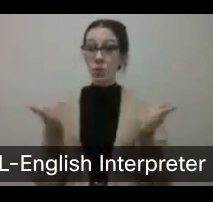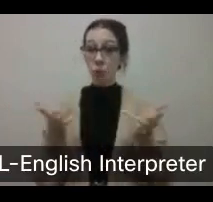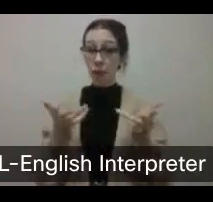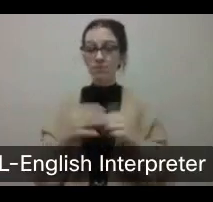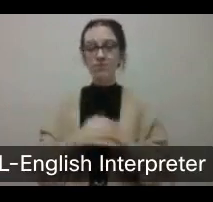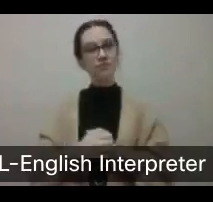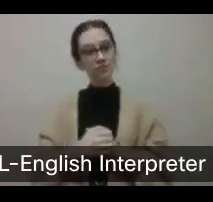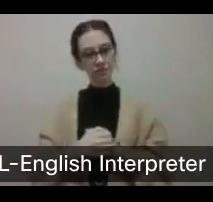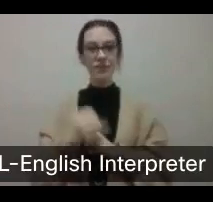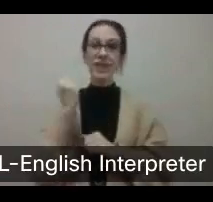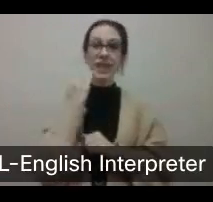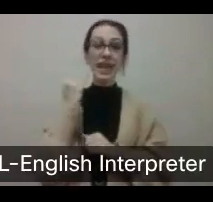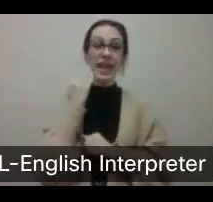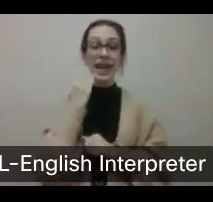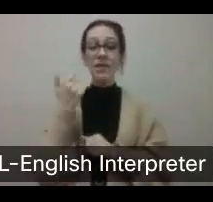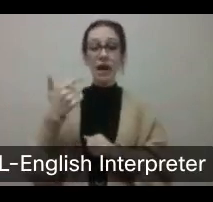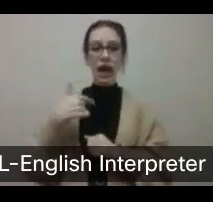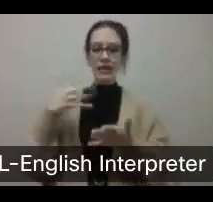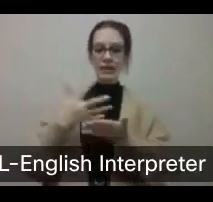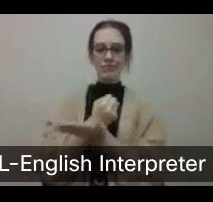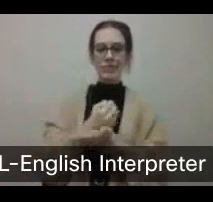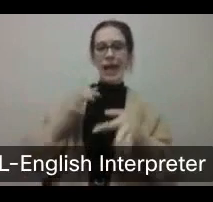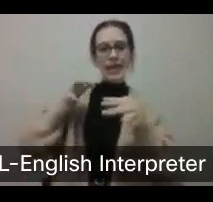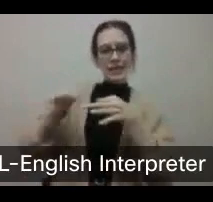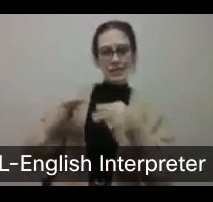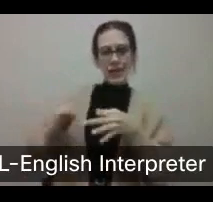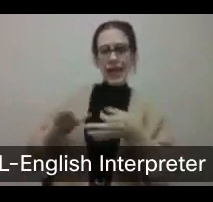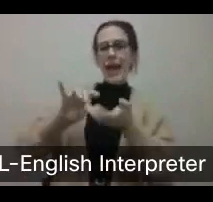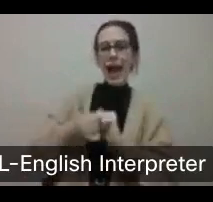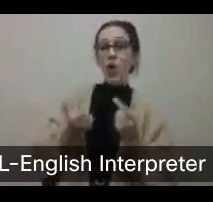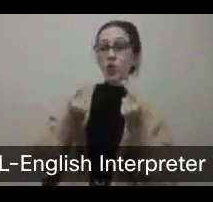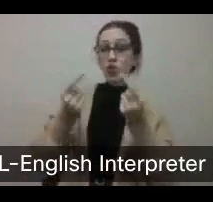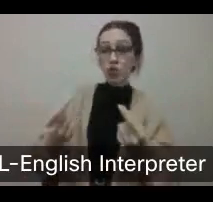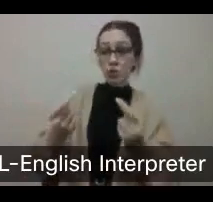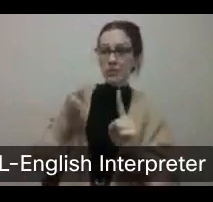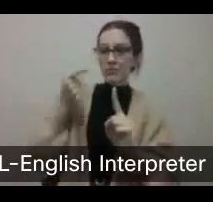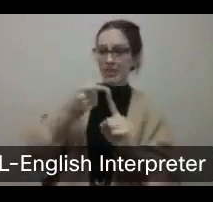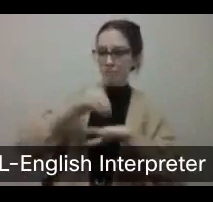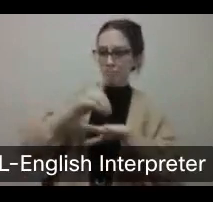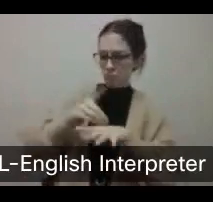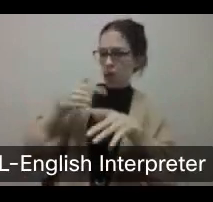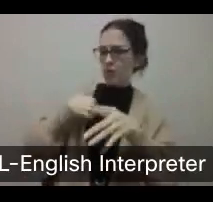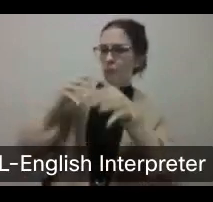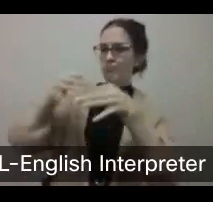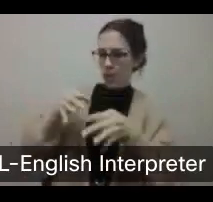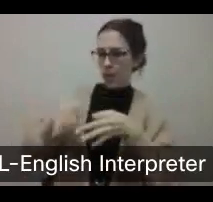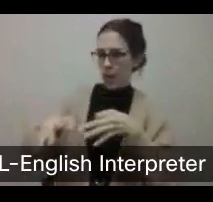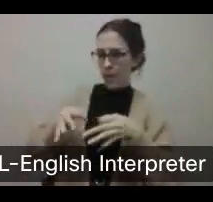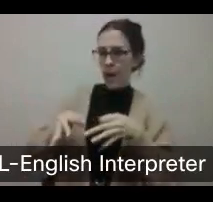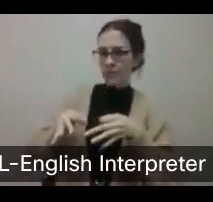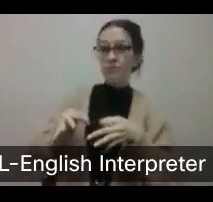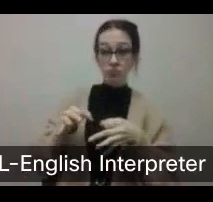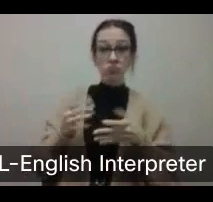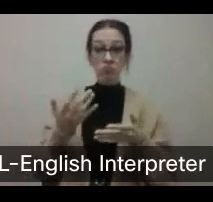explaining to someone how to do a specific task and they don't know how to do the task, you may paraphrase, take more complex steps